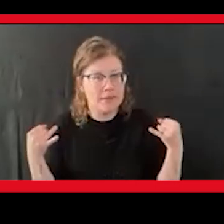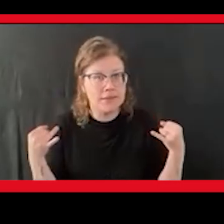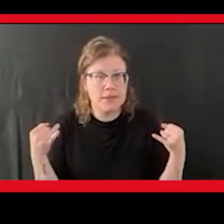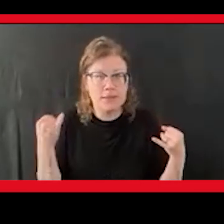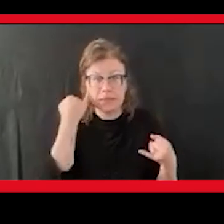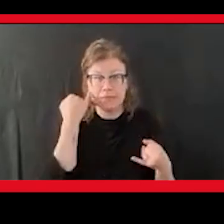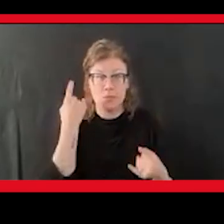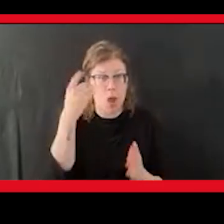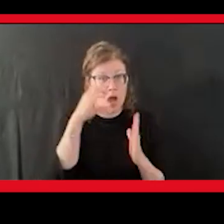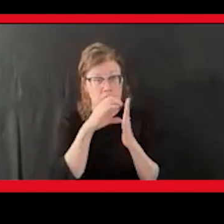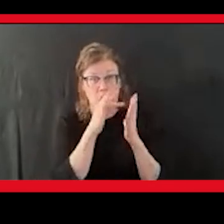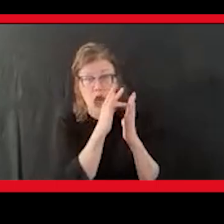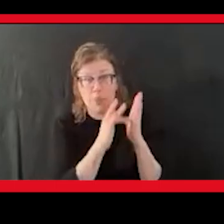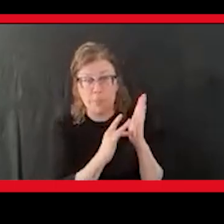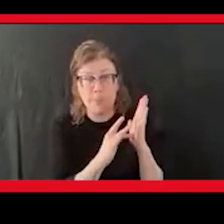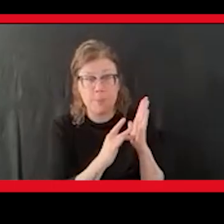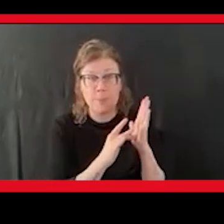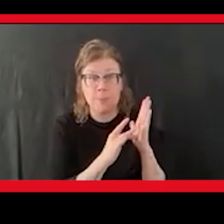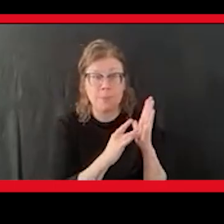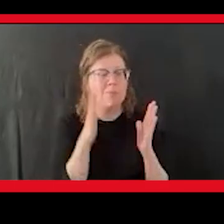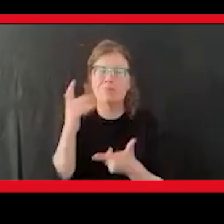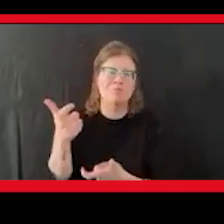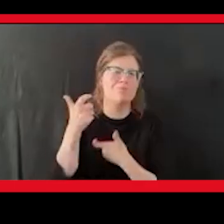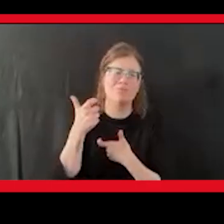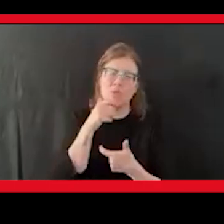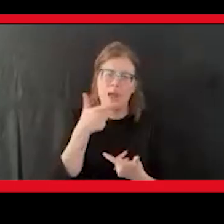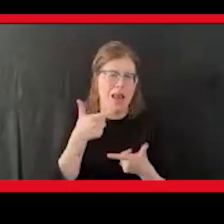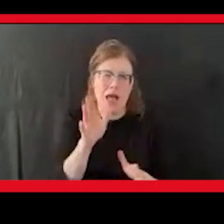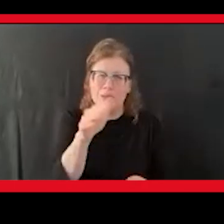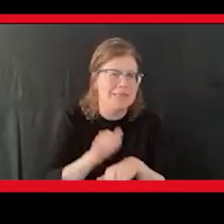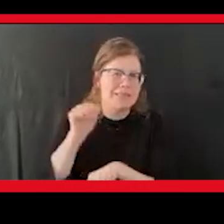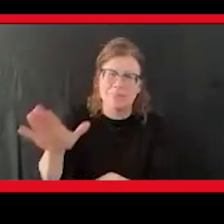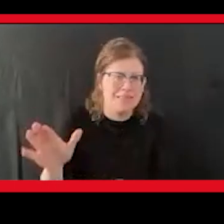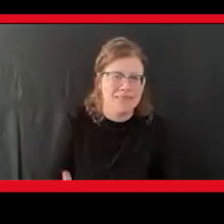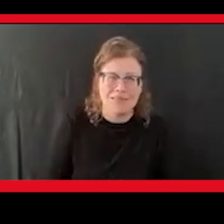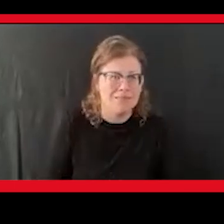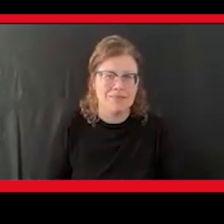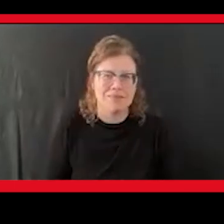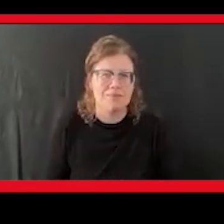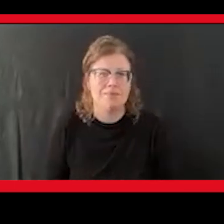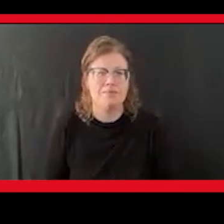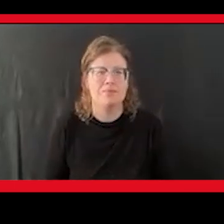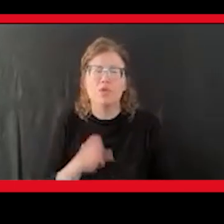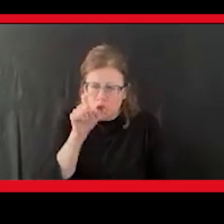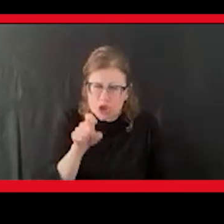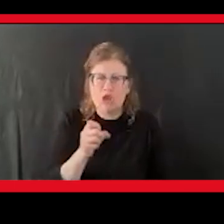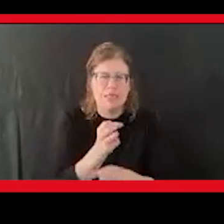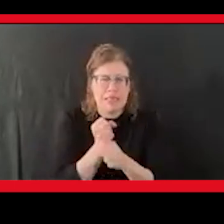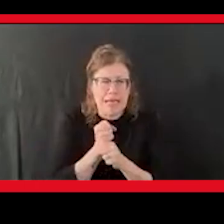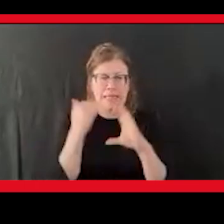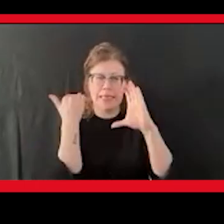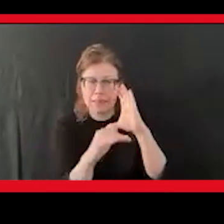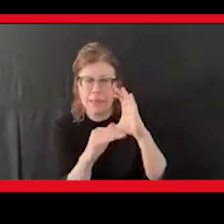You should receive an email notification informing of the submission. If you don't, please reach out to